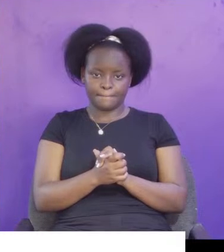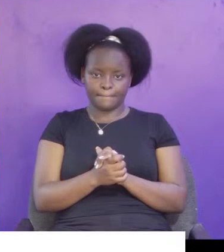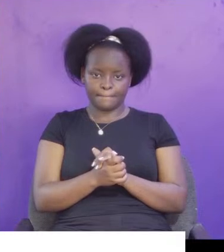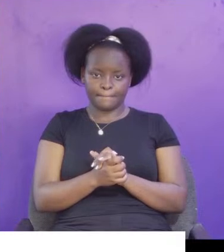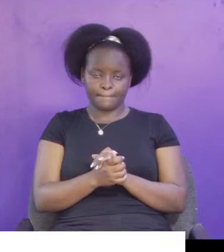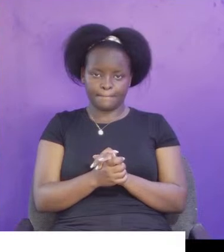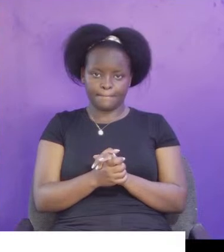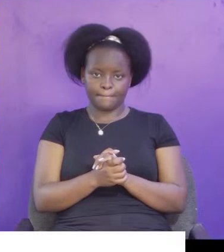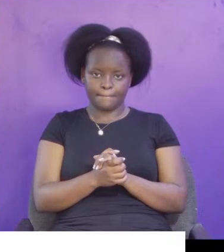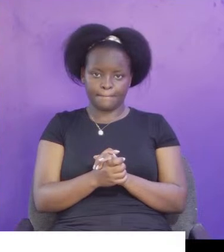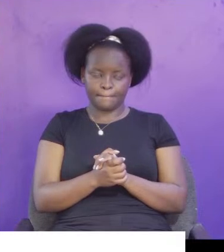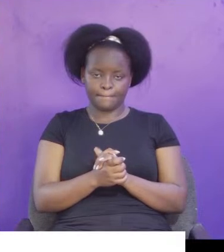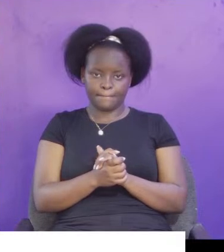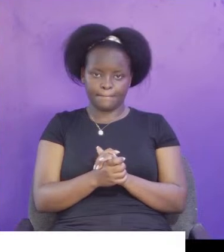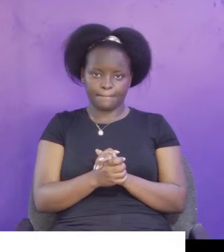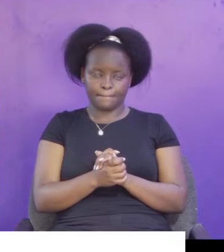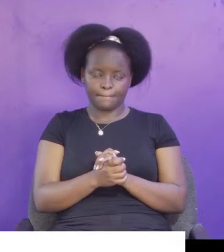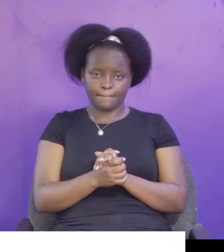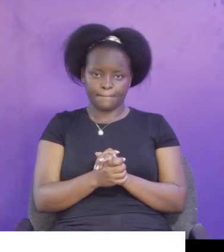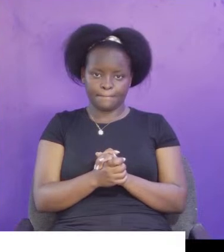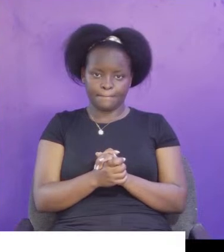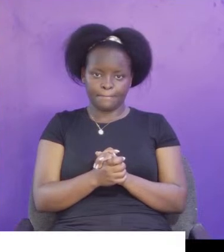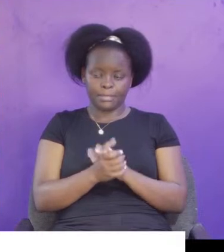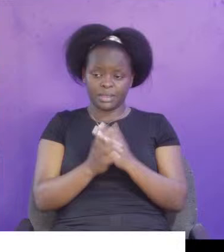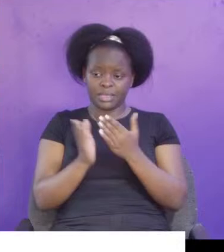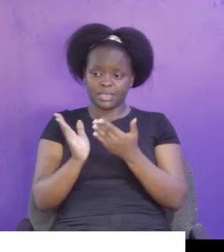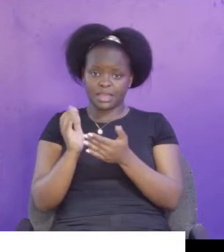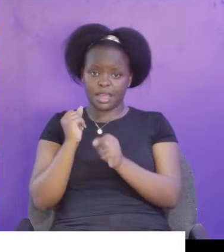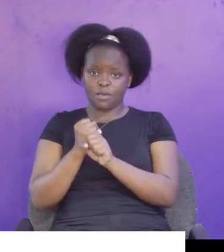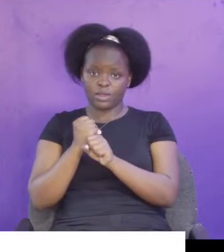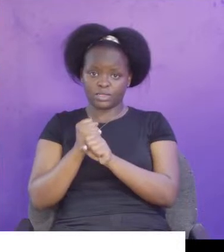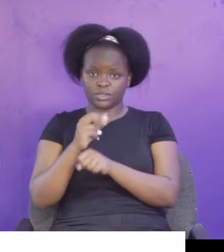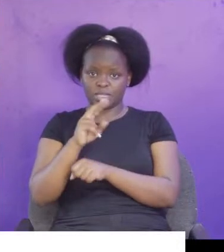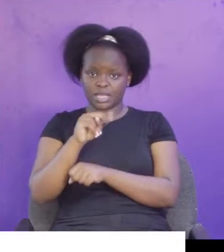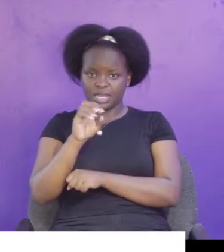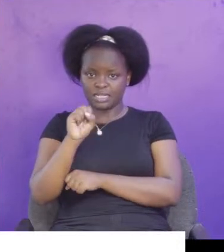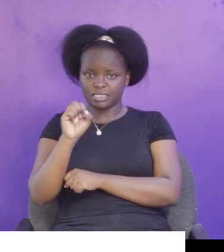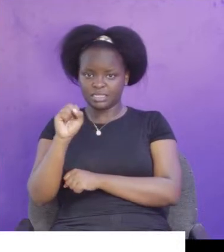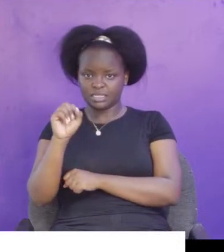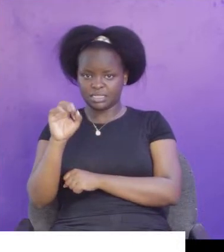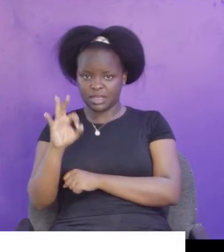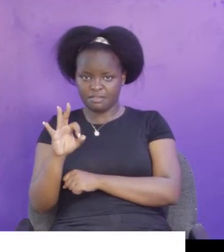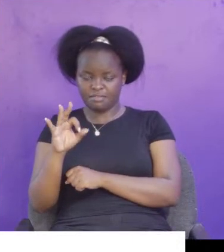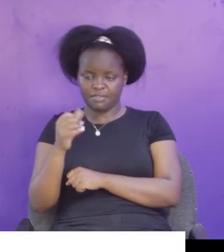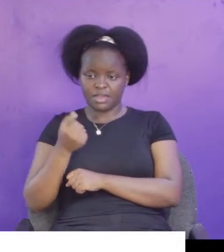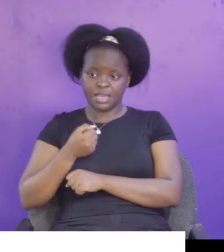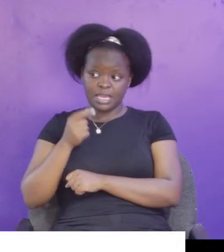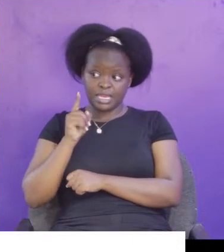Judith Oburu here works with NSSF, and she is also